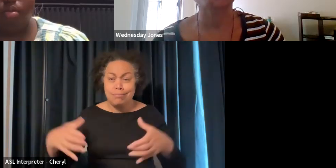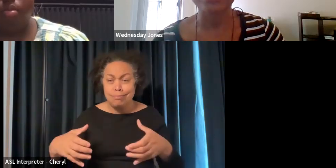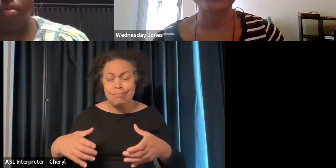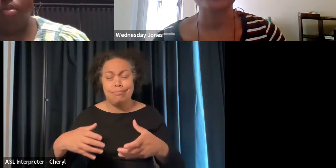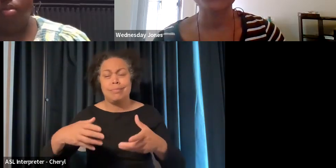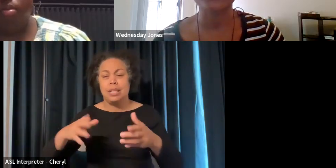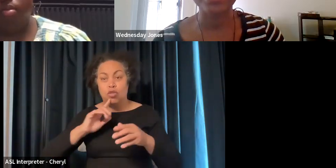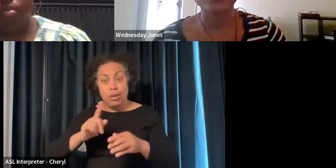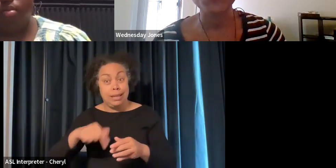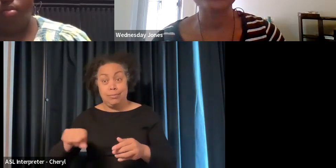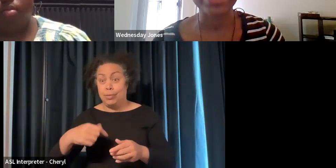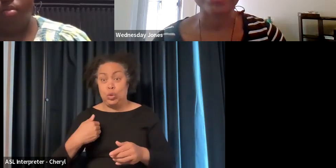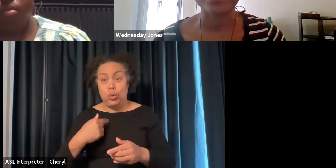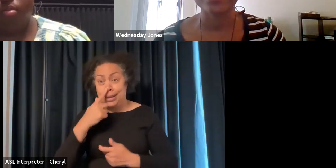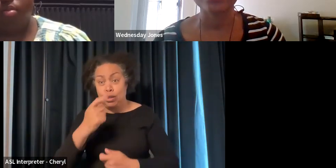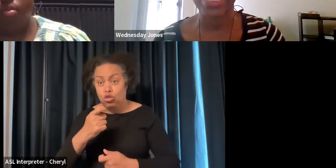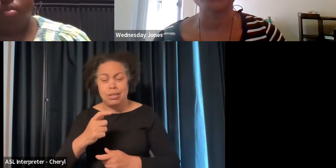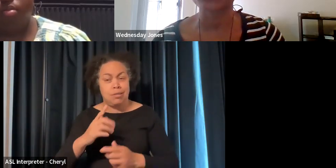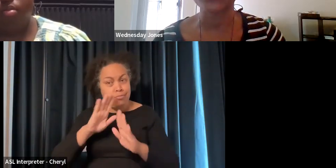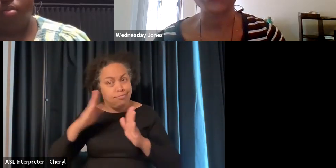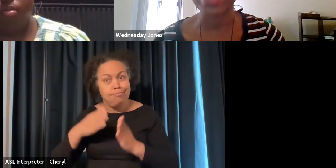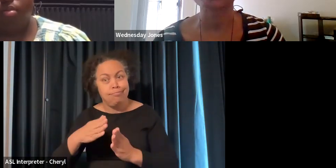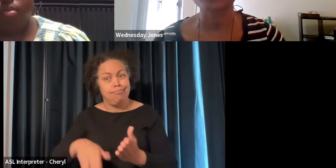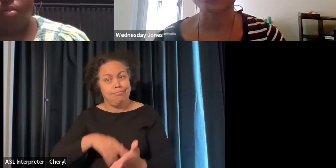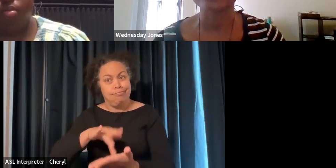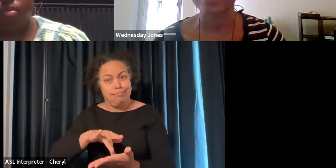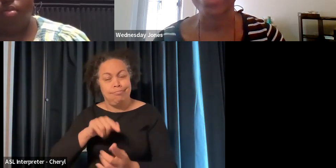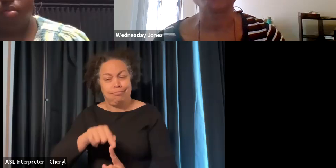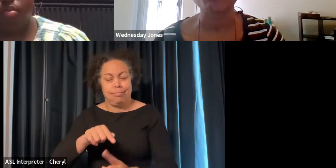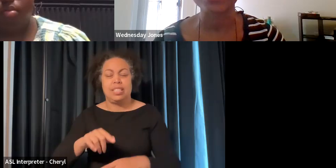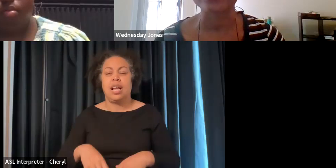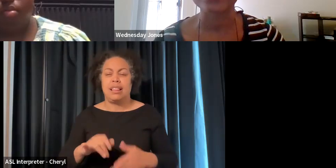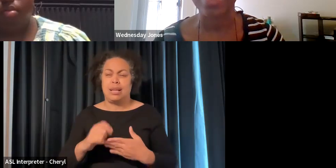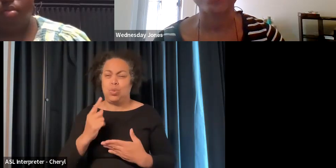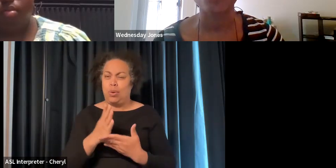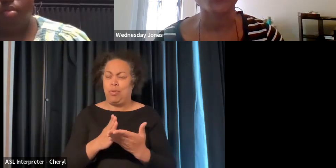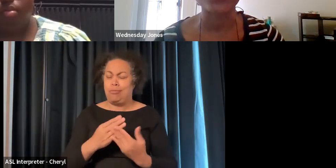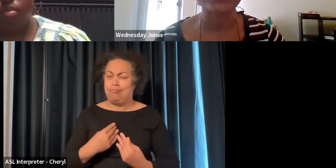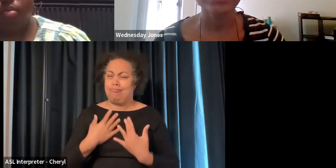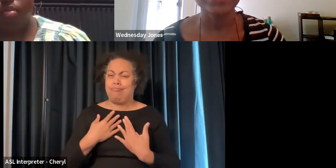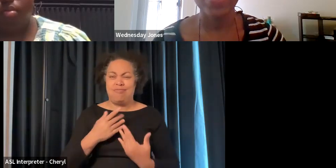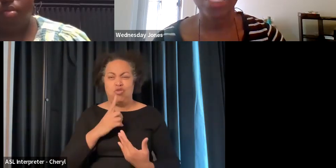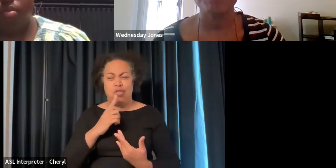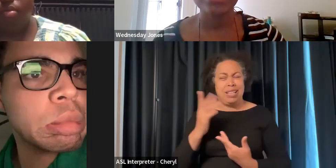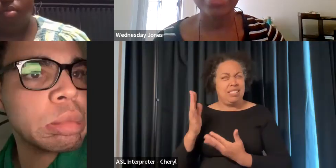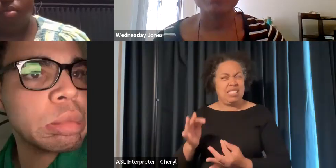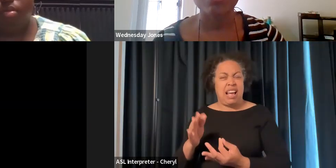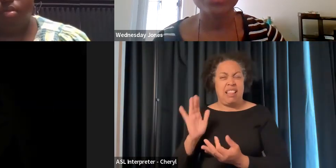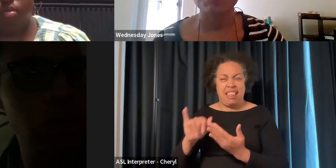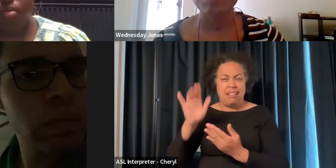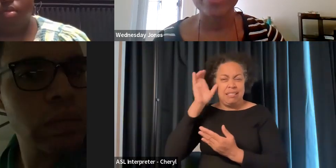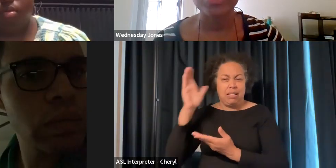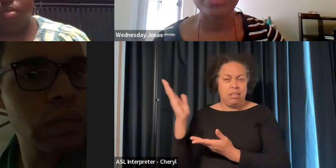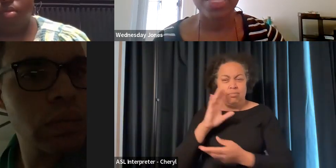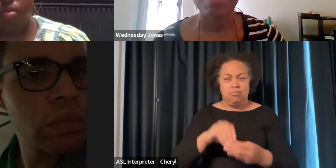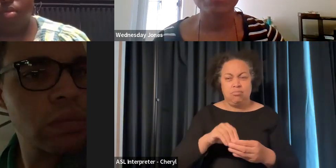youth directed, youth led, and youth attend. And I think that was really good. And that was one of the things that kind of drew me into the IL world. And then another